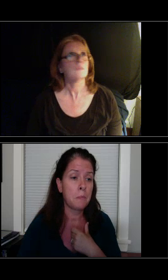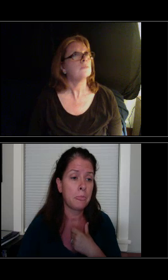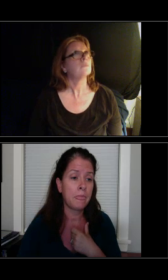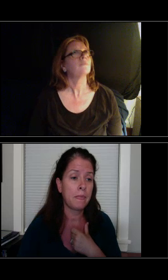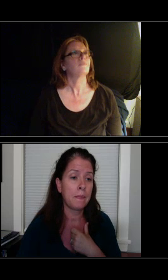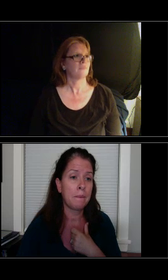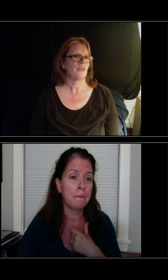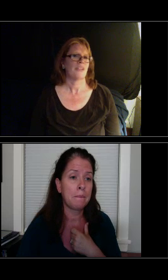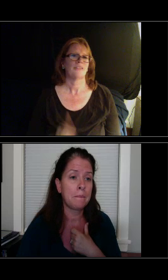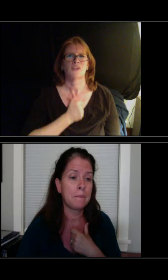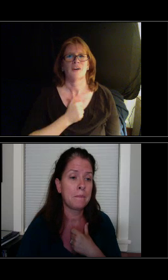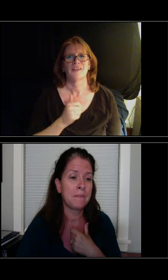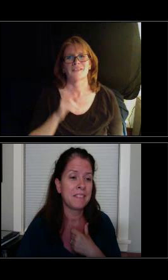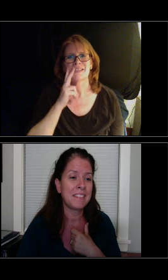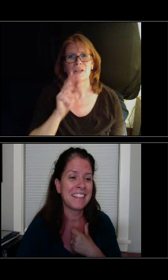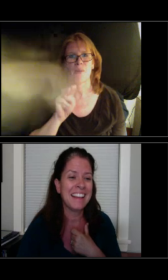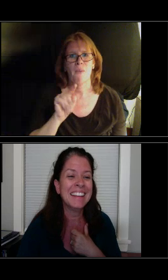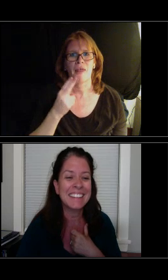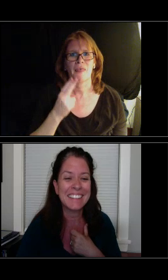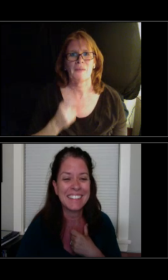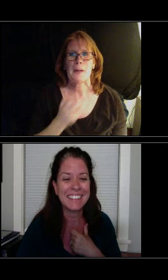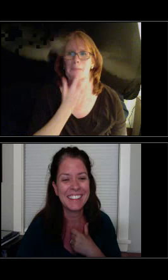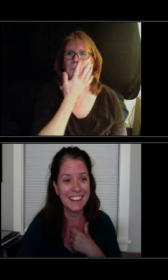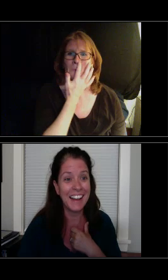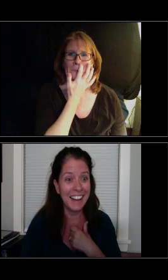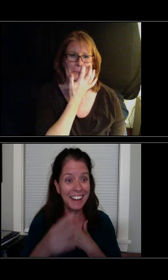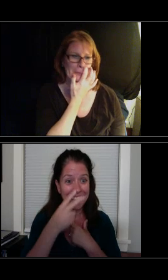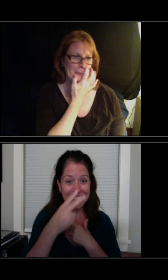to incorporate this mindset, and if so, how would we adapt that?